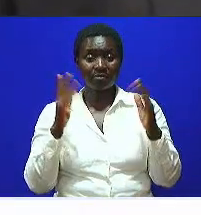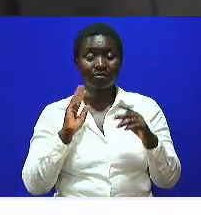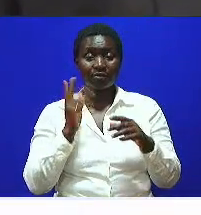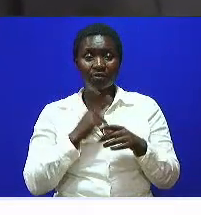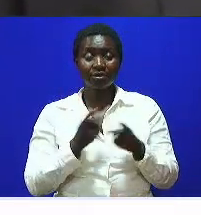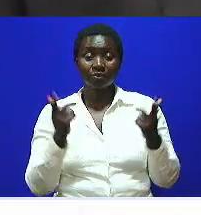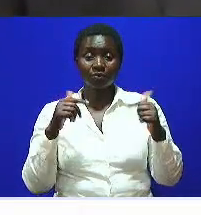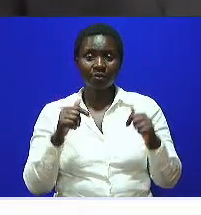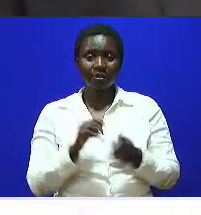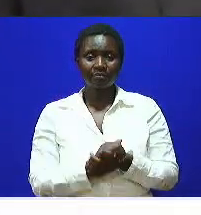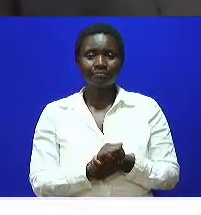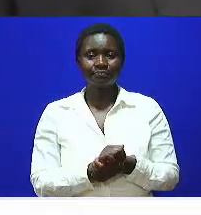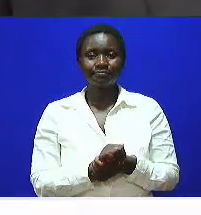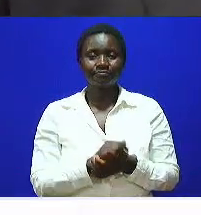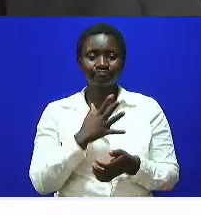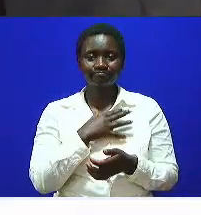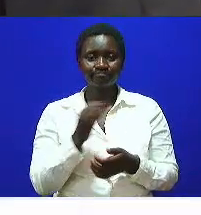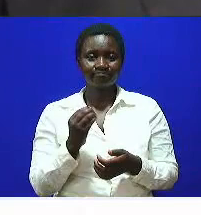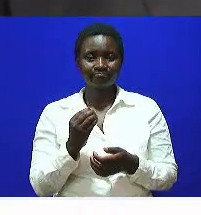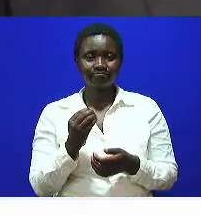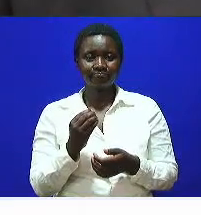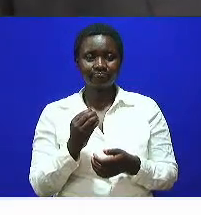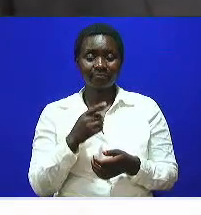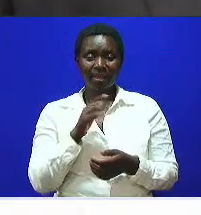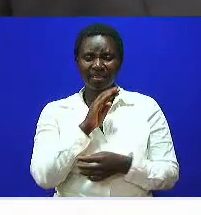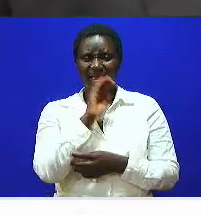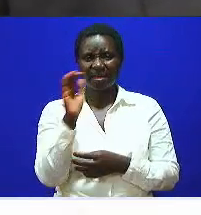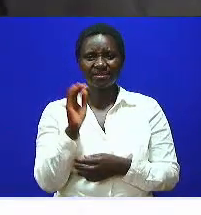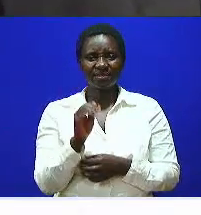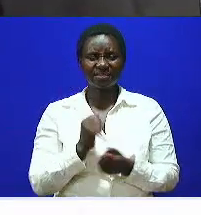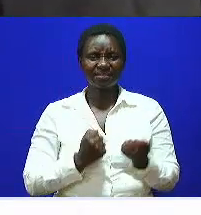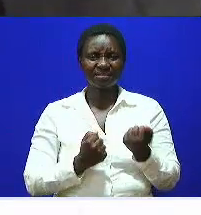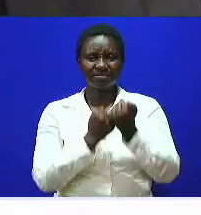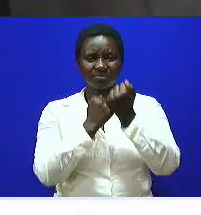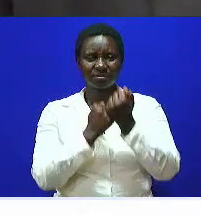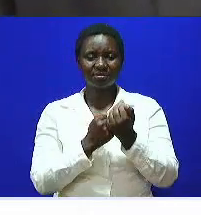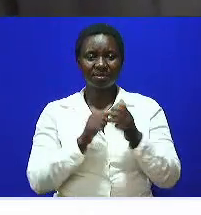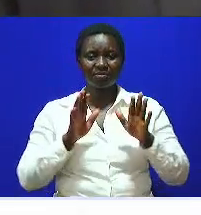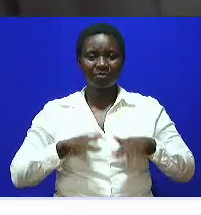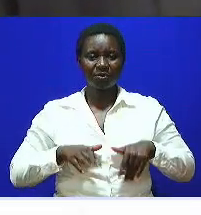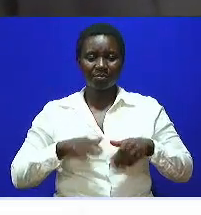today and I can ask for the support to support women.